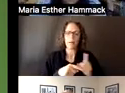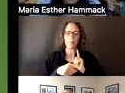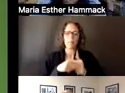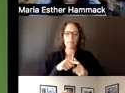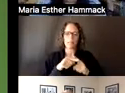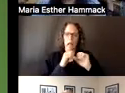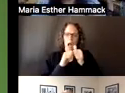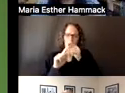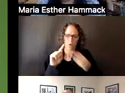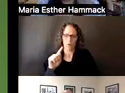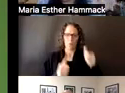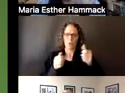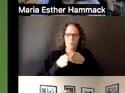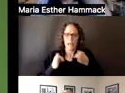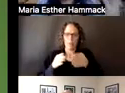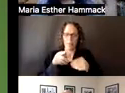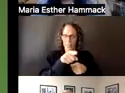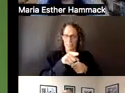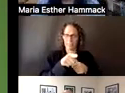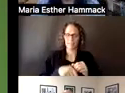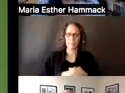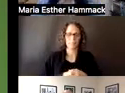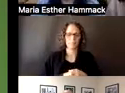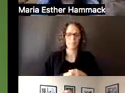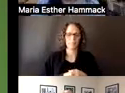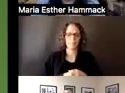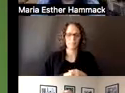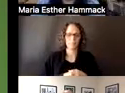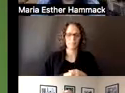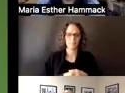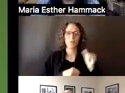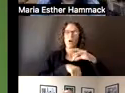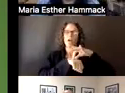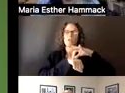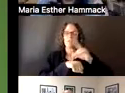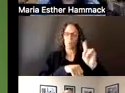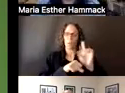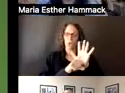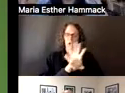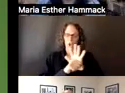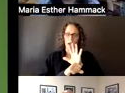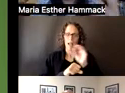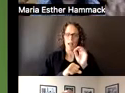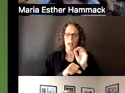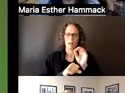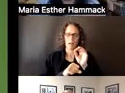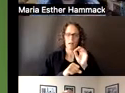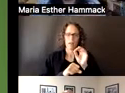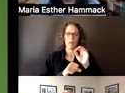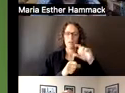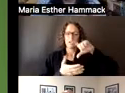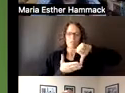So that's one of the things to show you the geographies to point you to them. And the other thing is throughout this talk, I'm going to